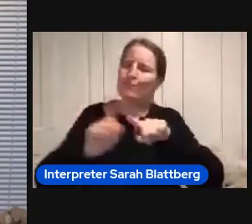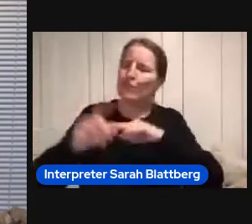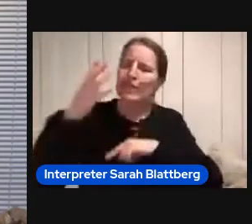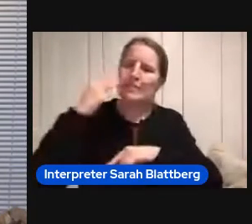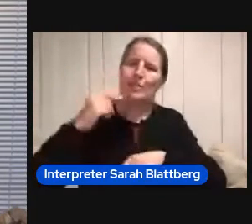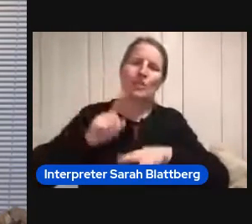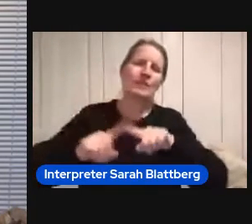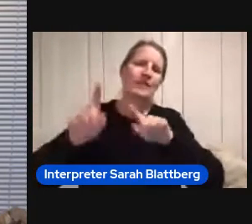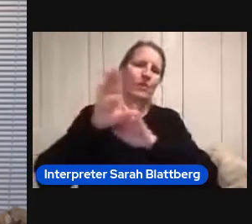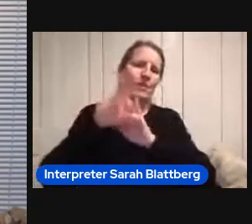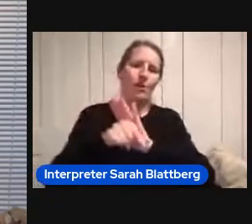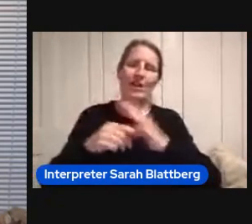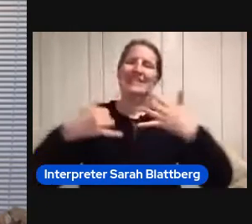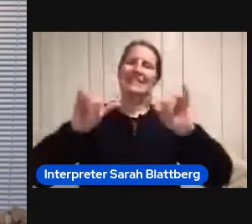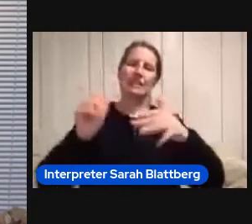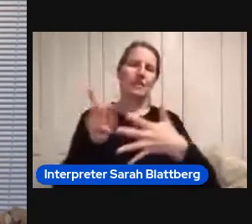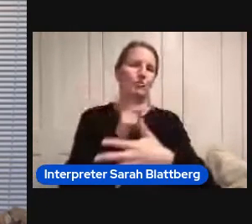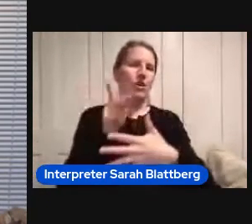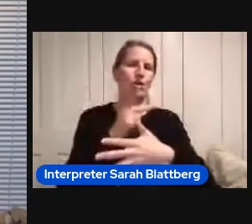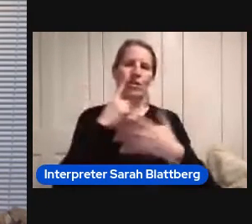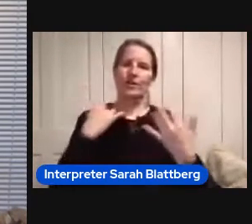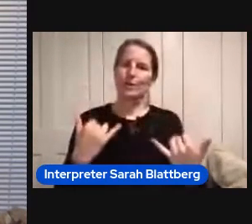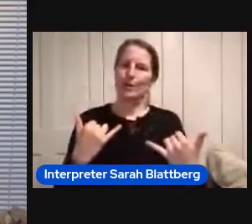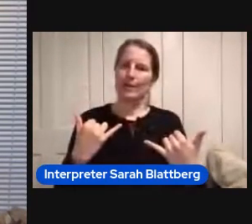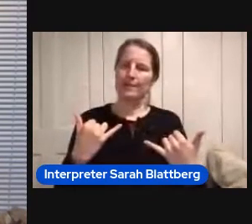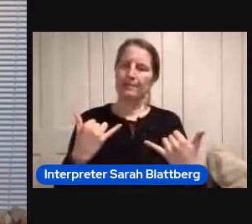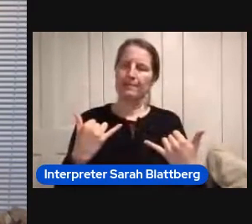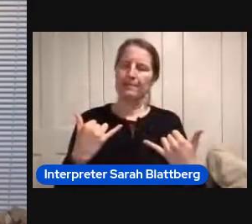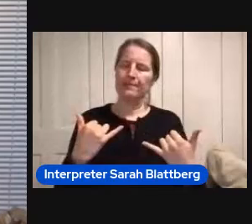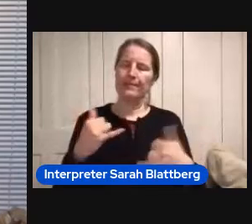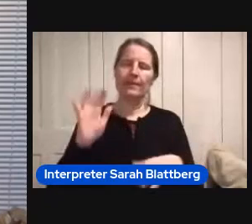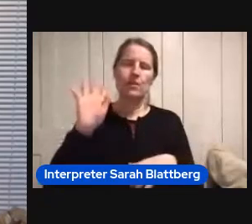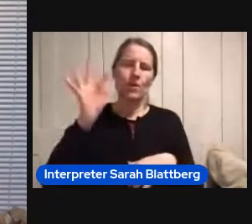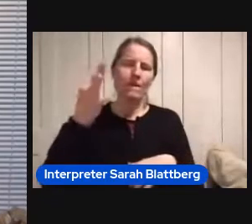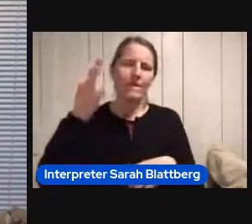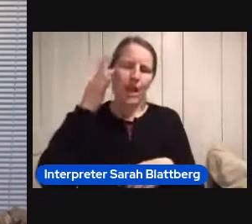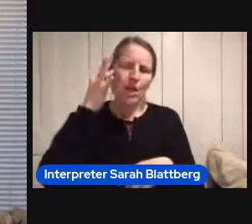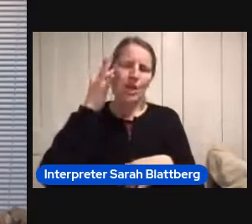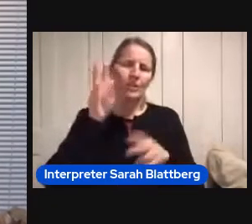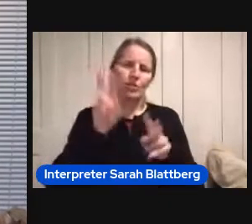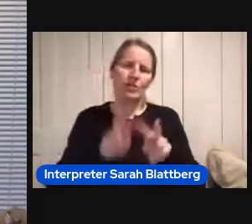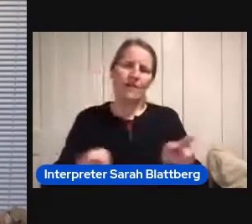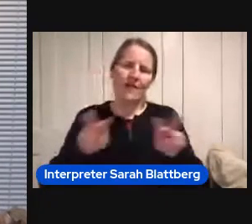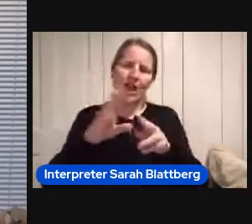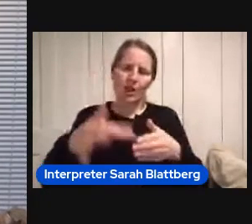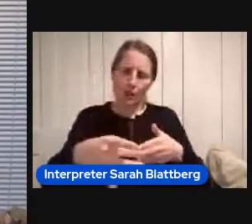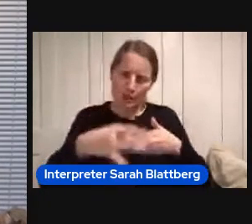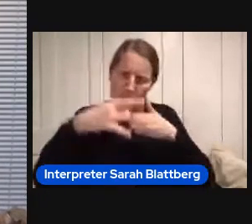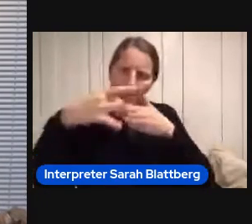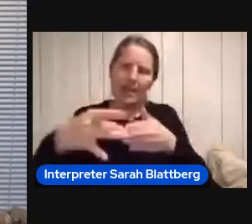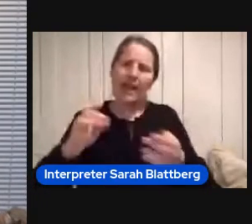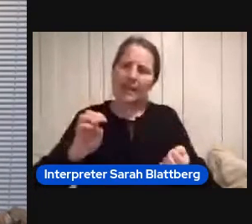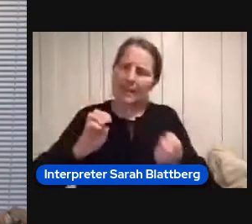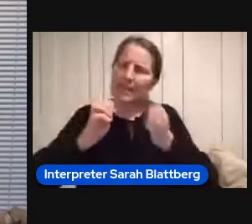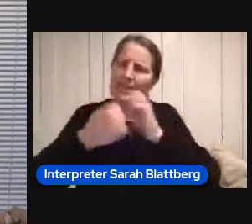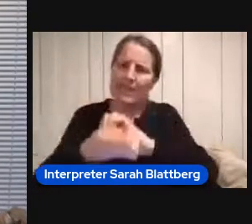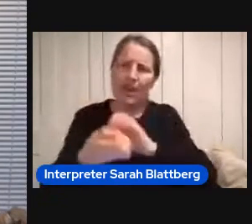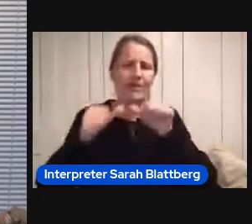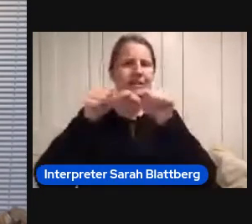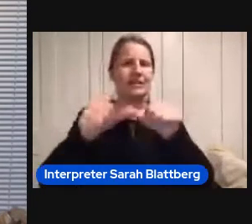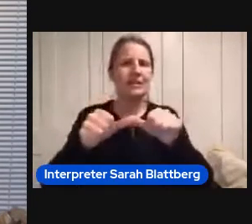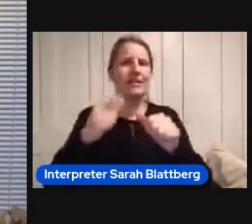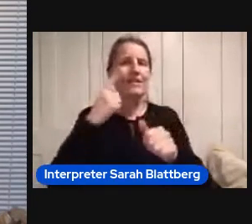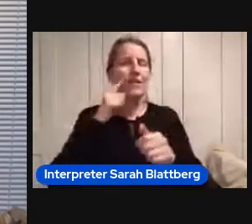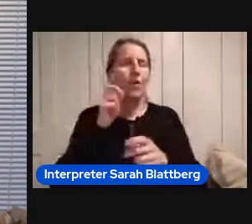that remains a priority today. Federation's forward-thinking values continue to evolve in a role of community